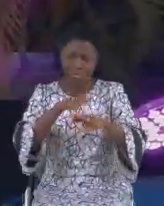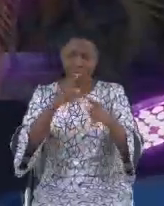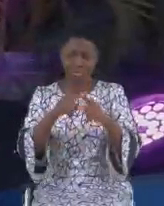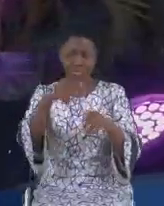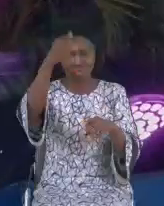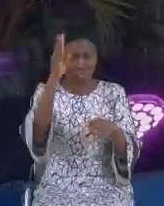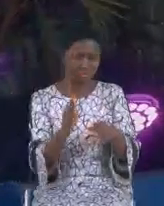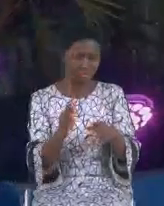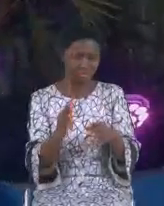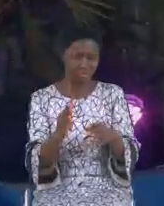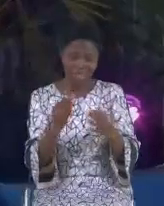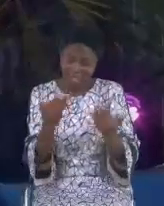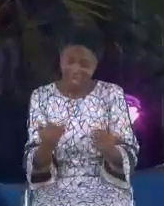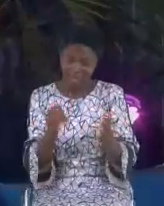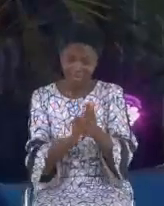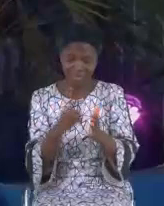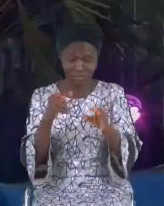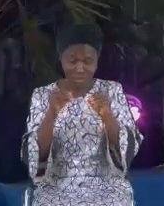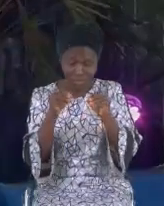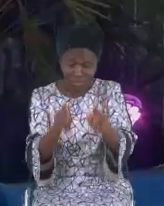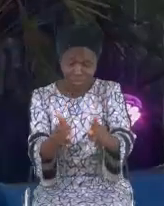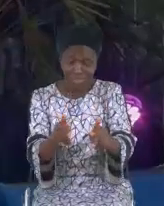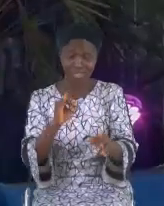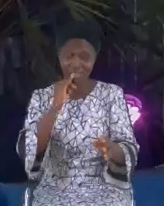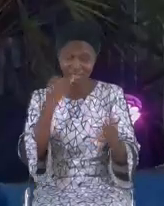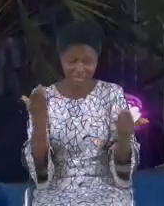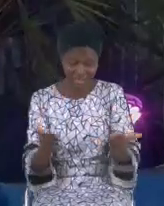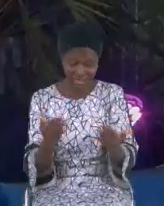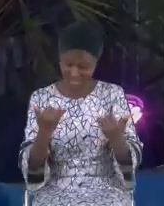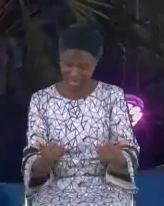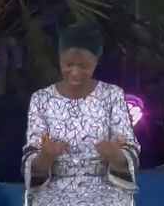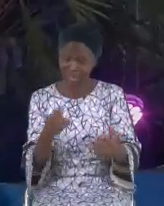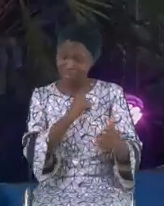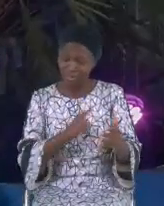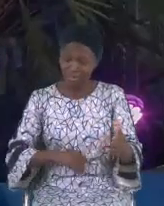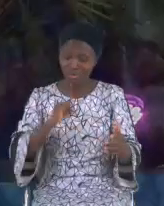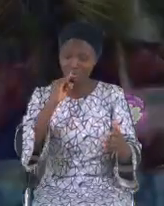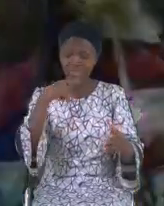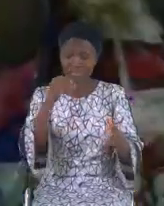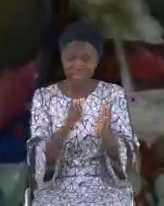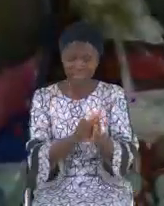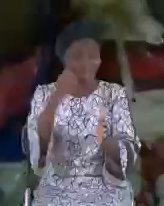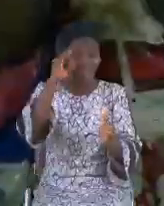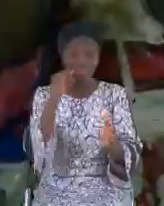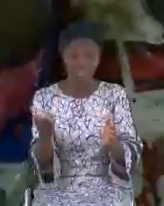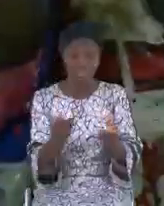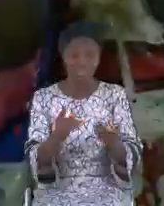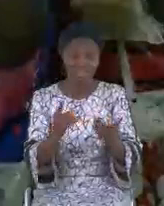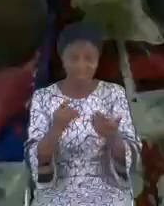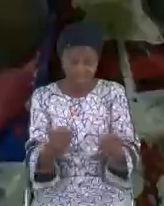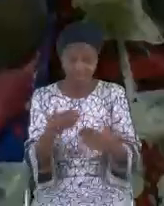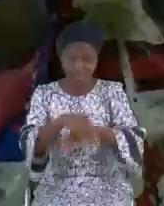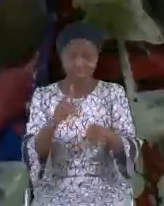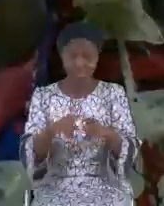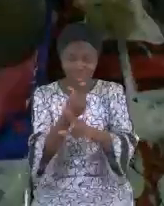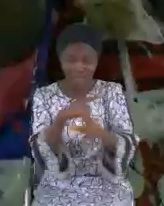now. And the Lord is saying, is here tonight to deliver, to liberate, to forgive and to save you. Wherever you